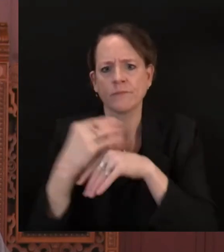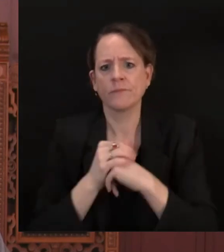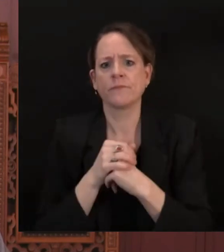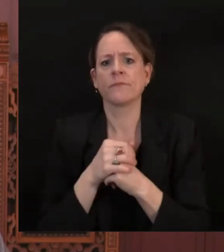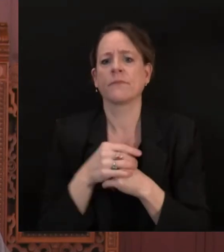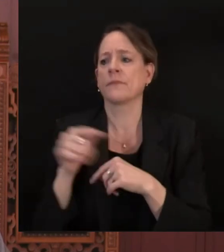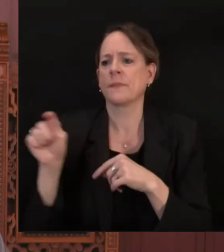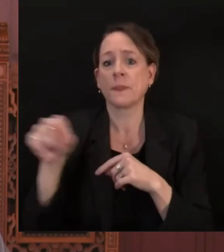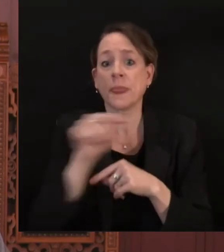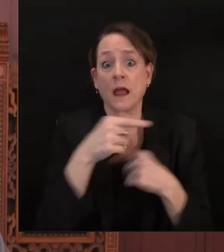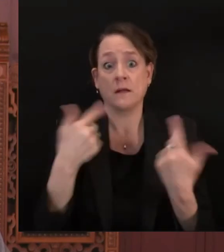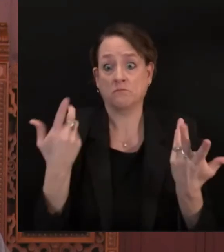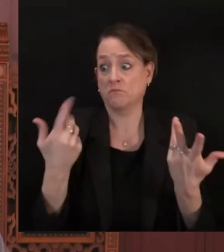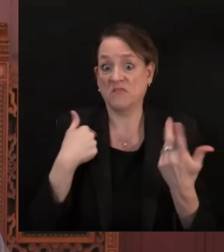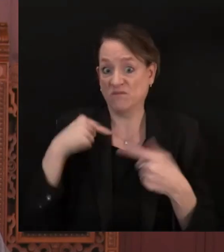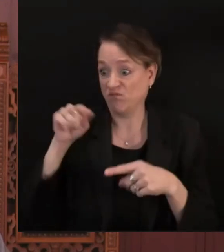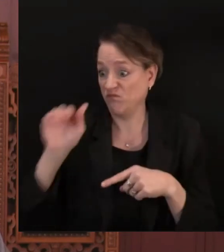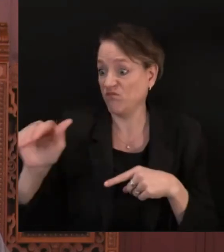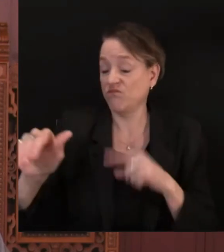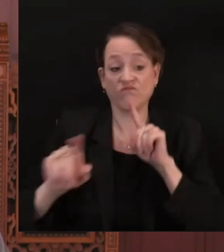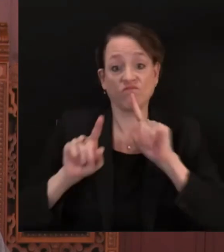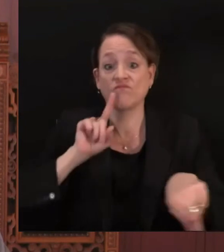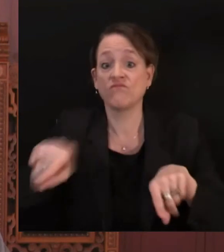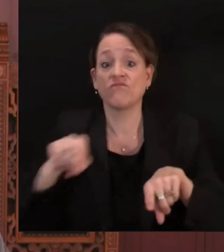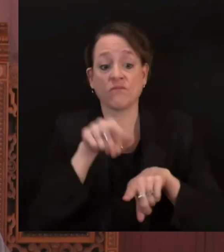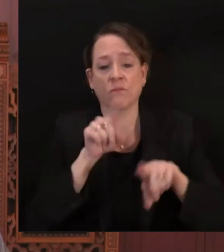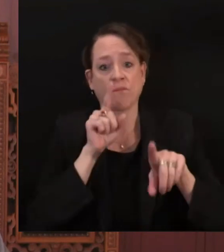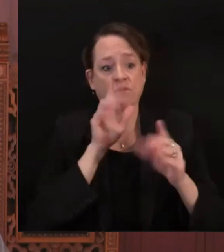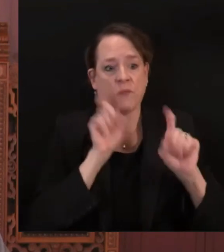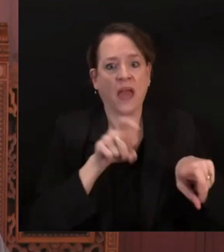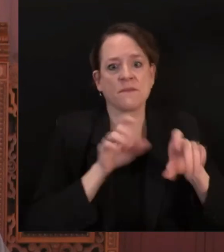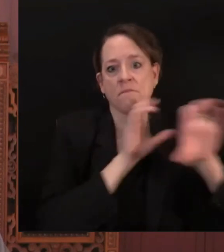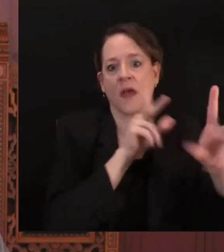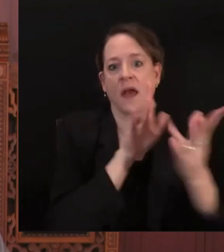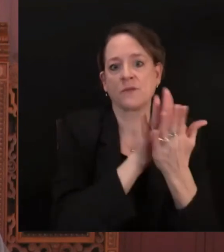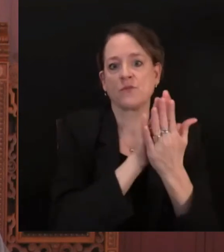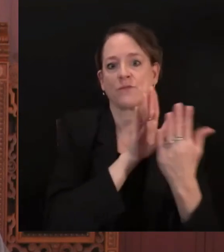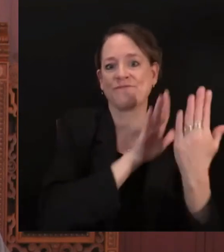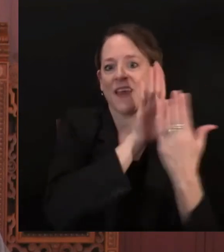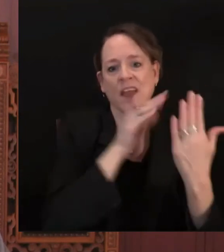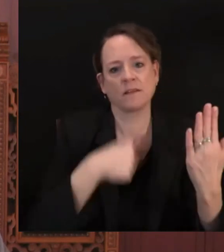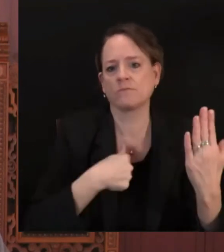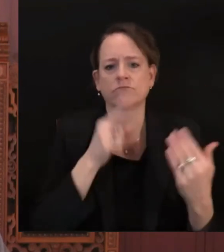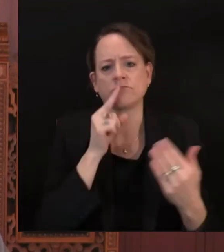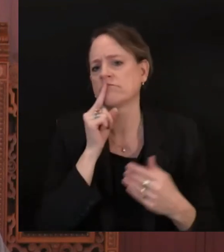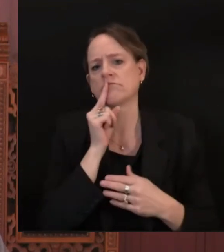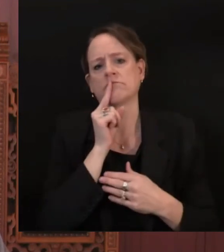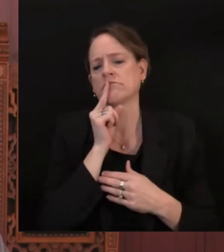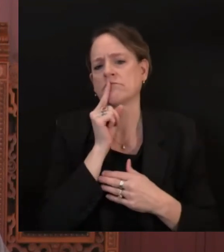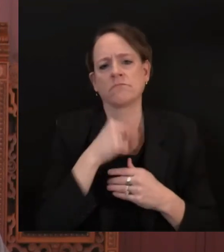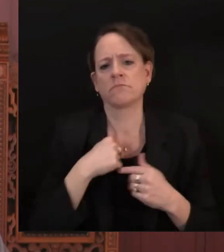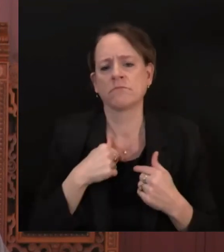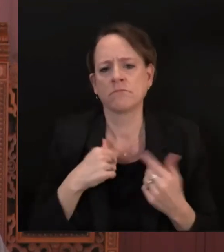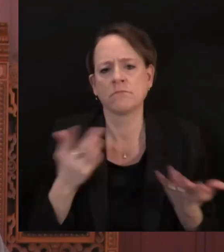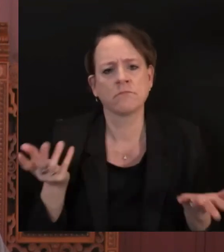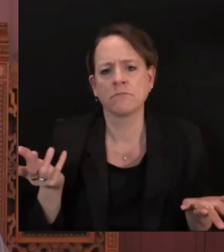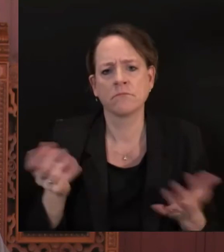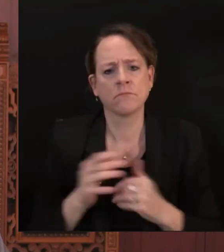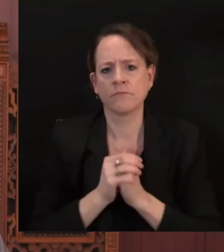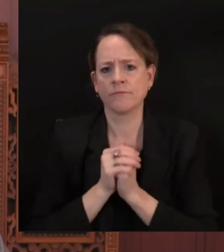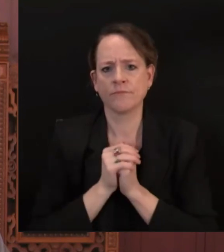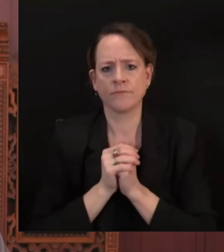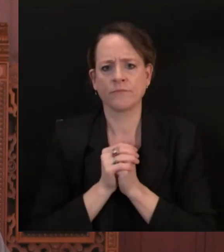are certainly happening with the consultation of the local public health folks, and